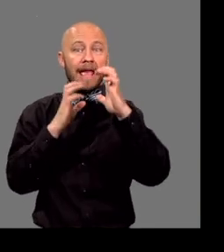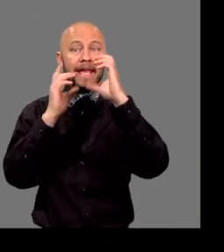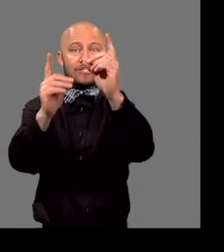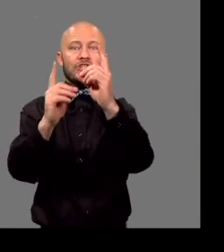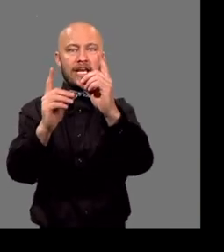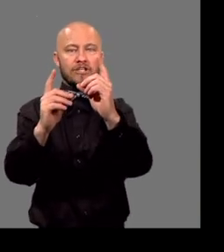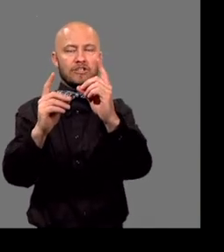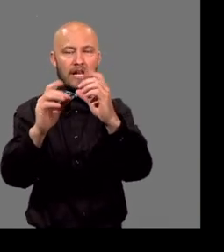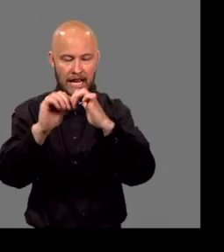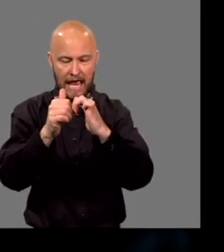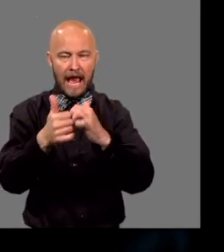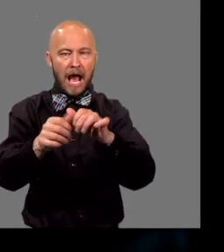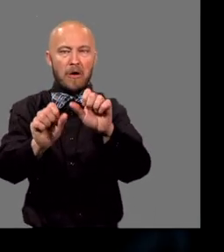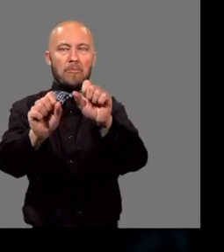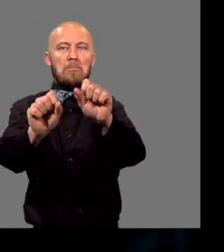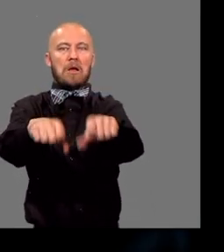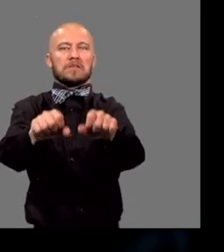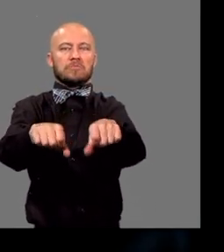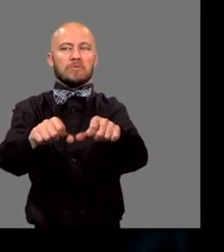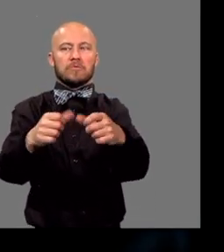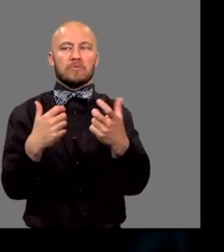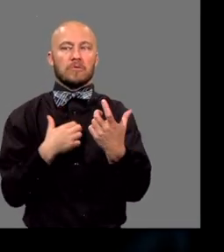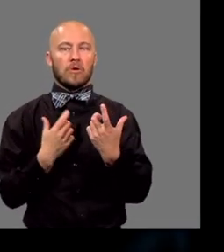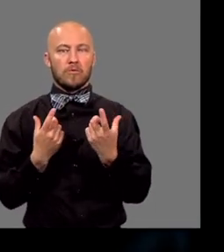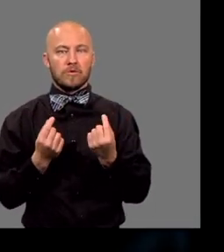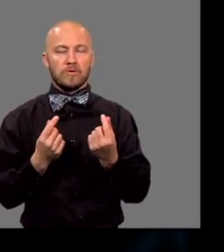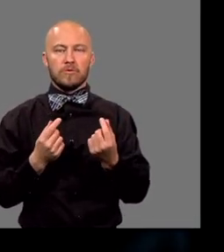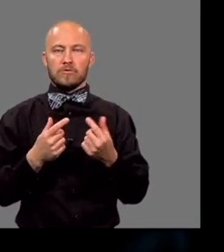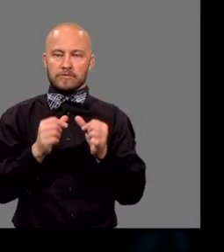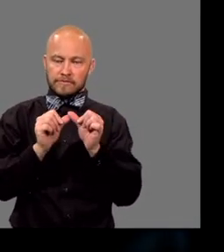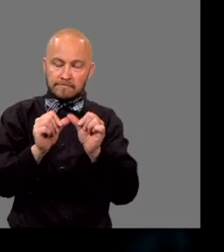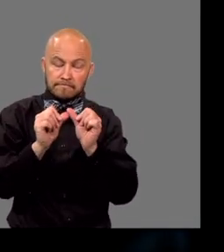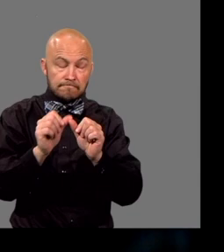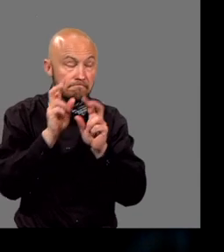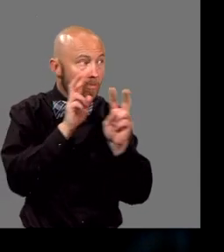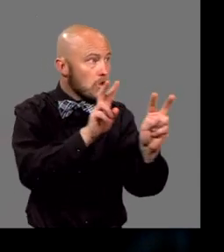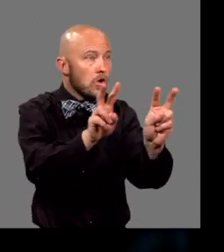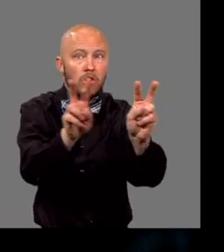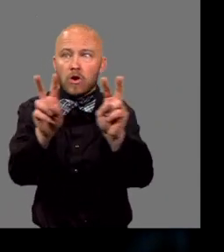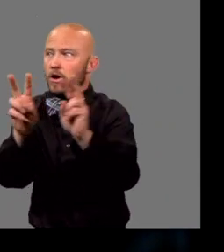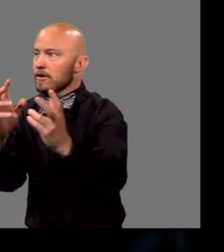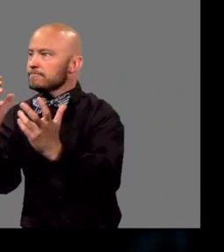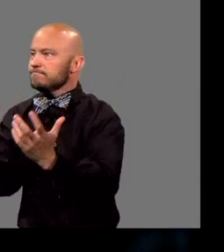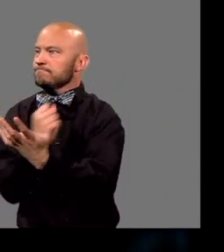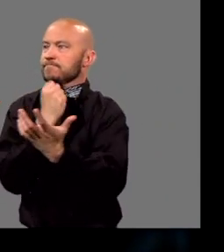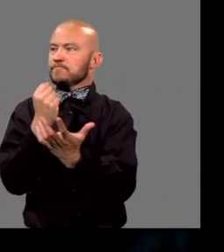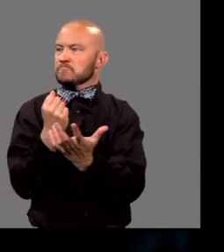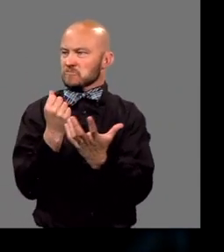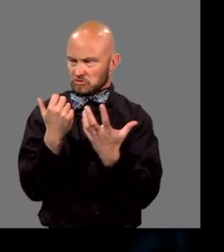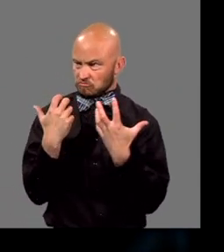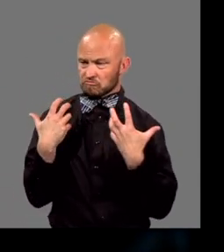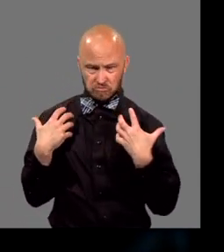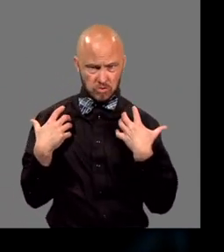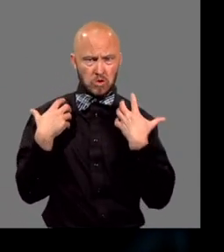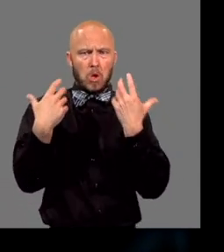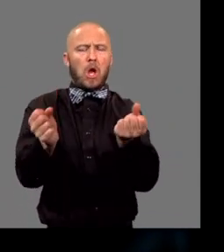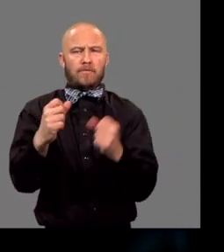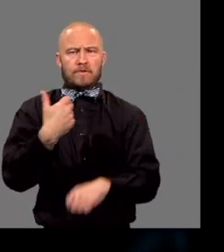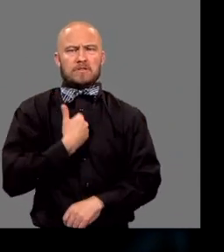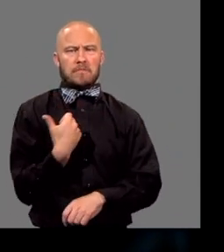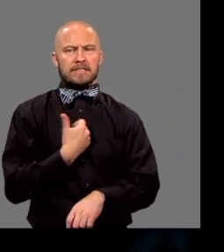all of those things possible. All I had to do was keep my eyes open to opportunities and to have the confidence in